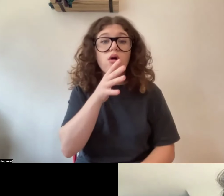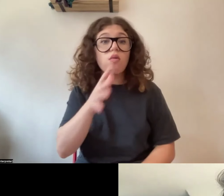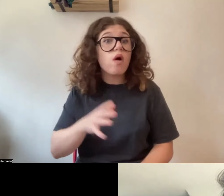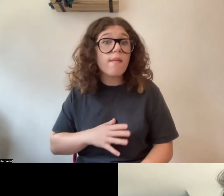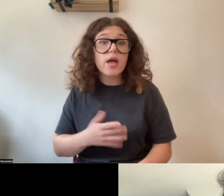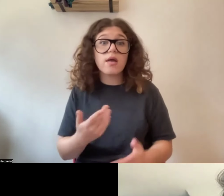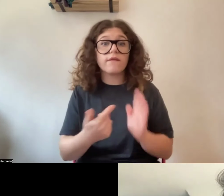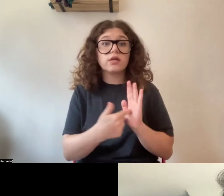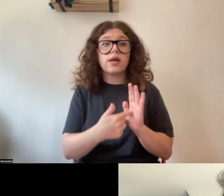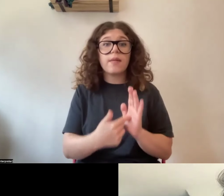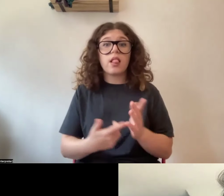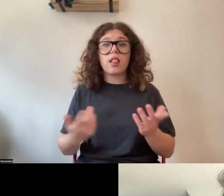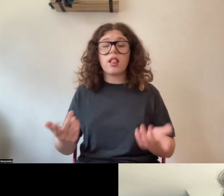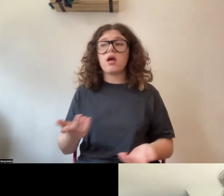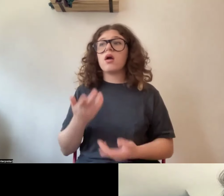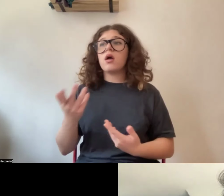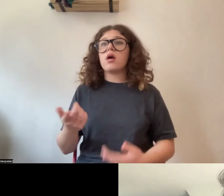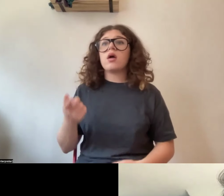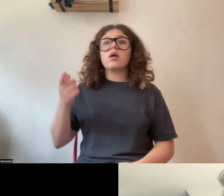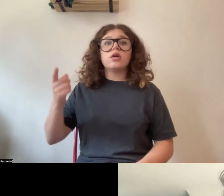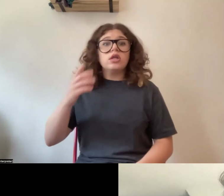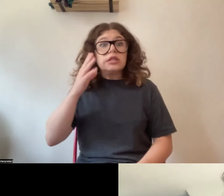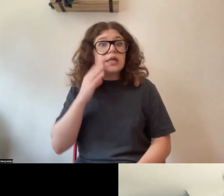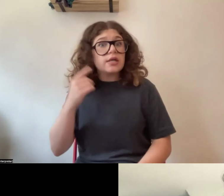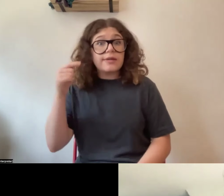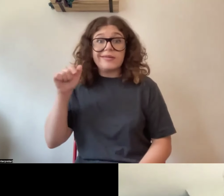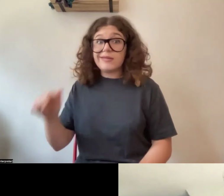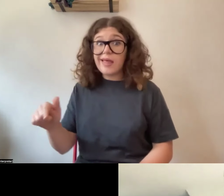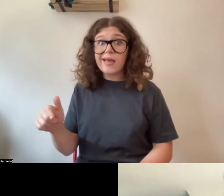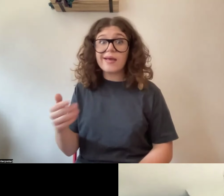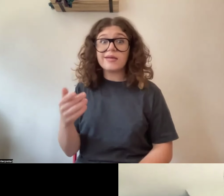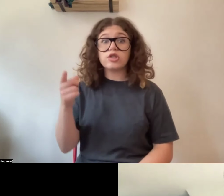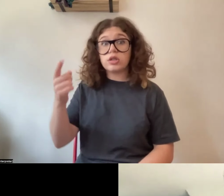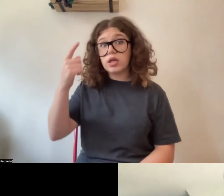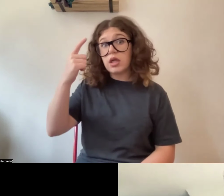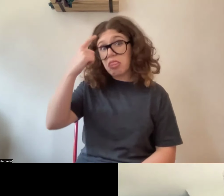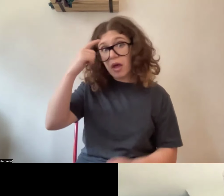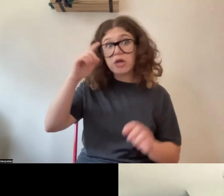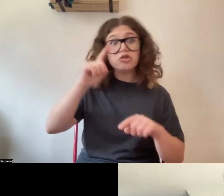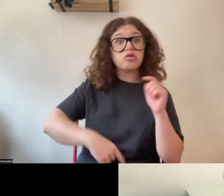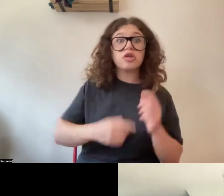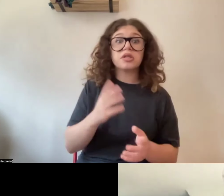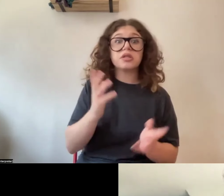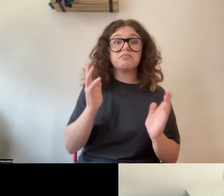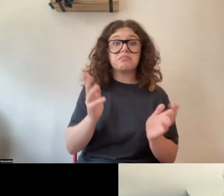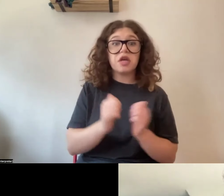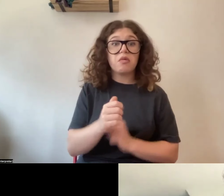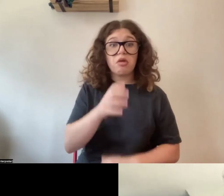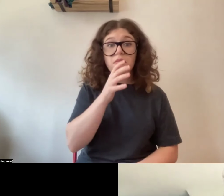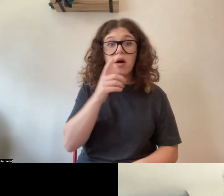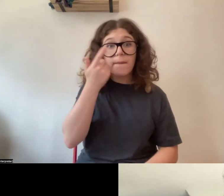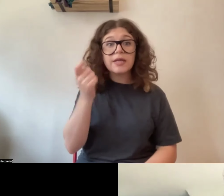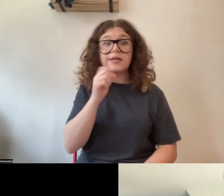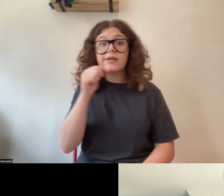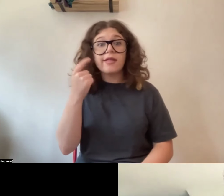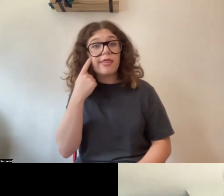mamá, pensaba uh, que su mamá no la iba a went through apoyar y al this, contrario, las mamás thought she could somos not las speak to más her mom confiables en because los que pueden didn't think her mom would